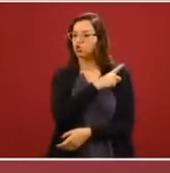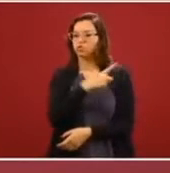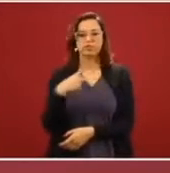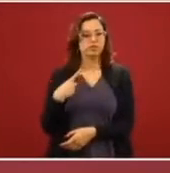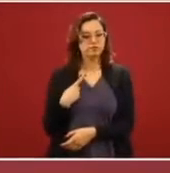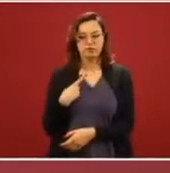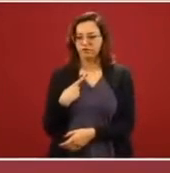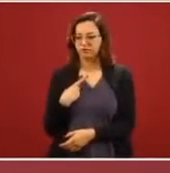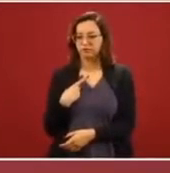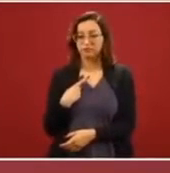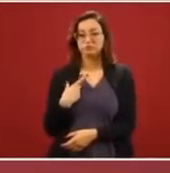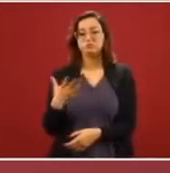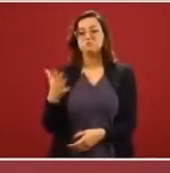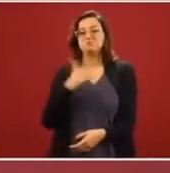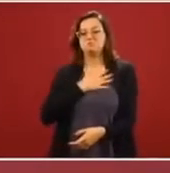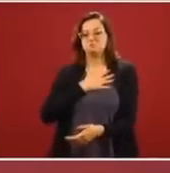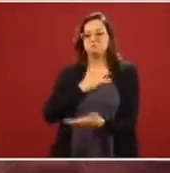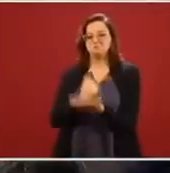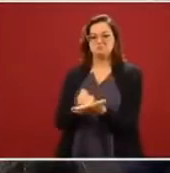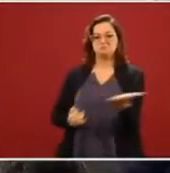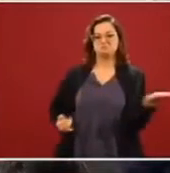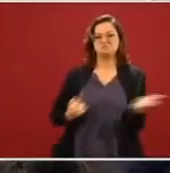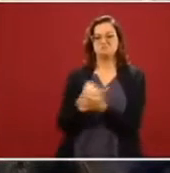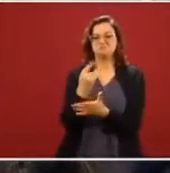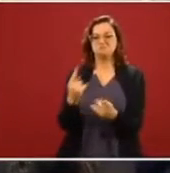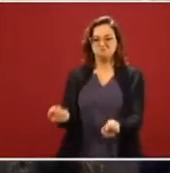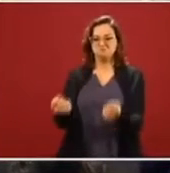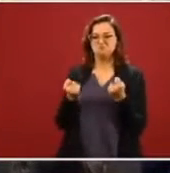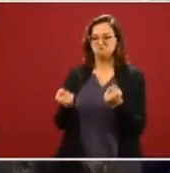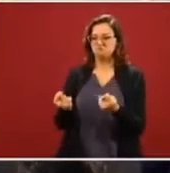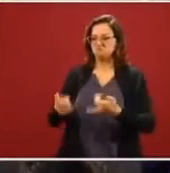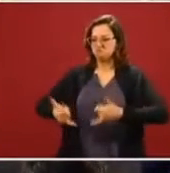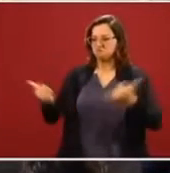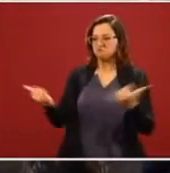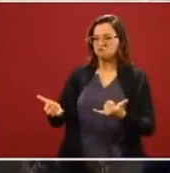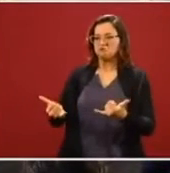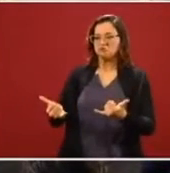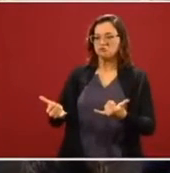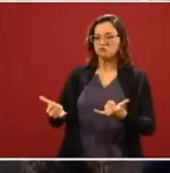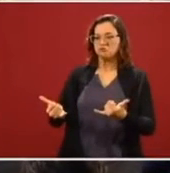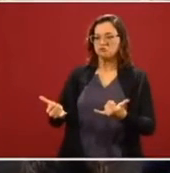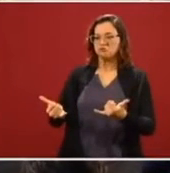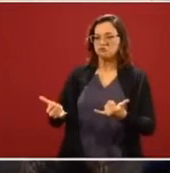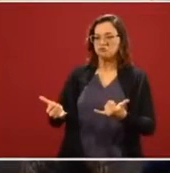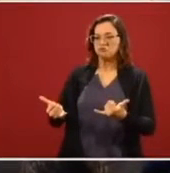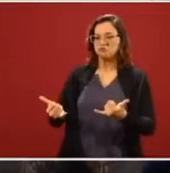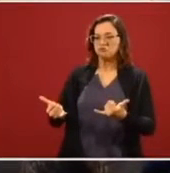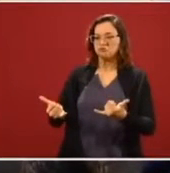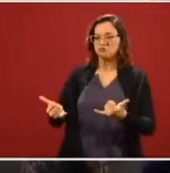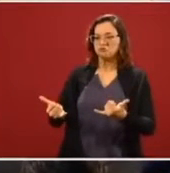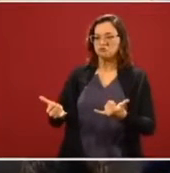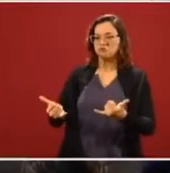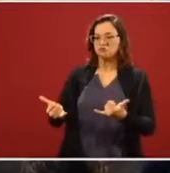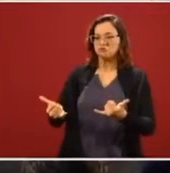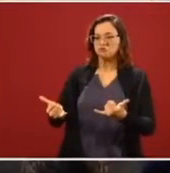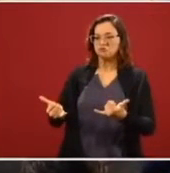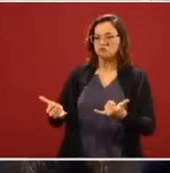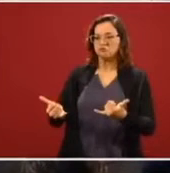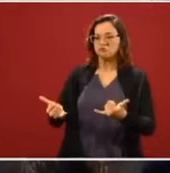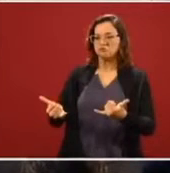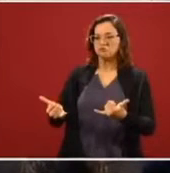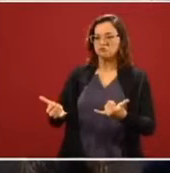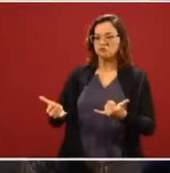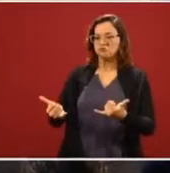capricious, ni un elemento que no haya sido revisado. nor an element that has not